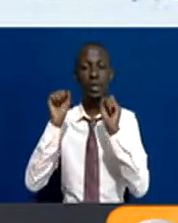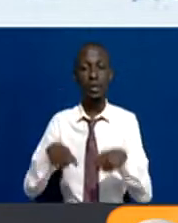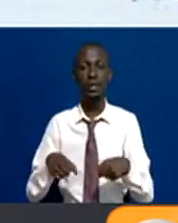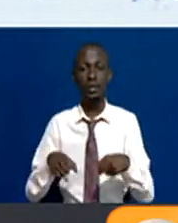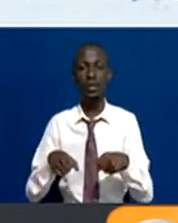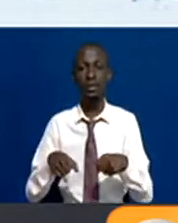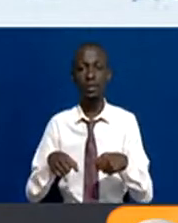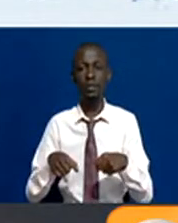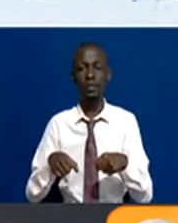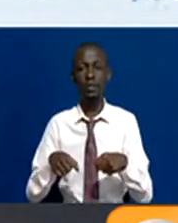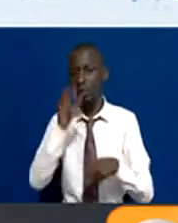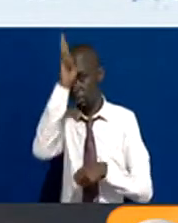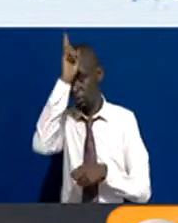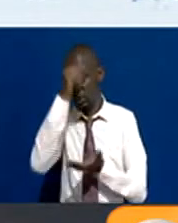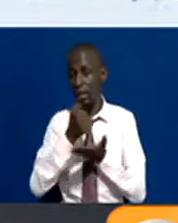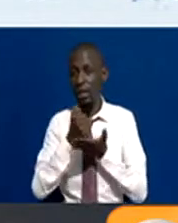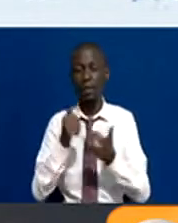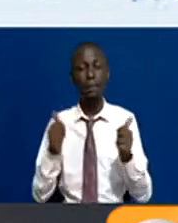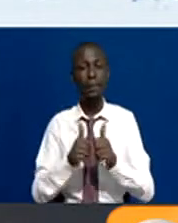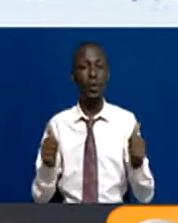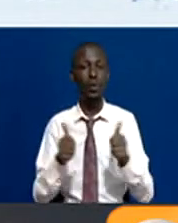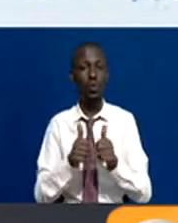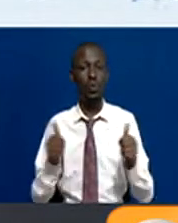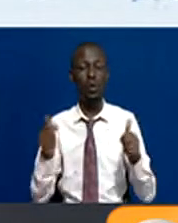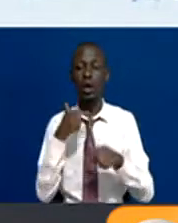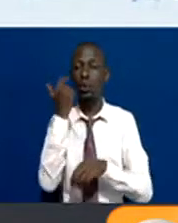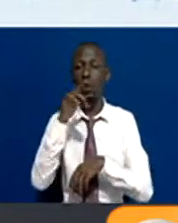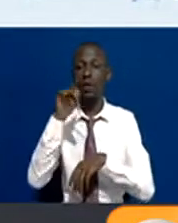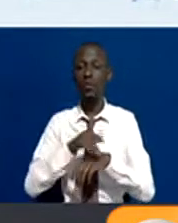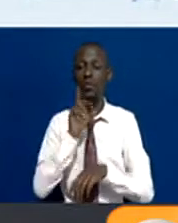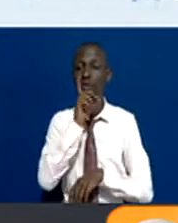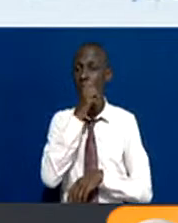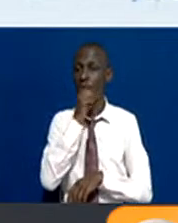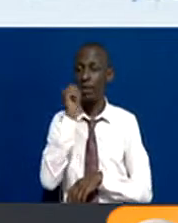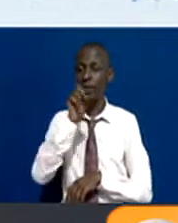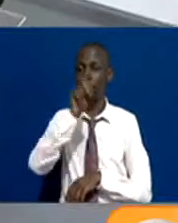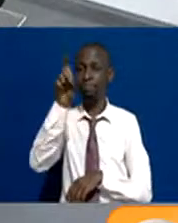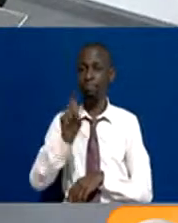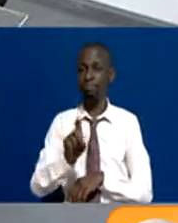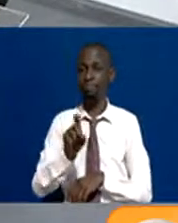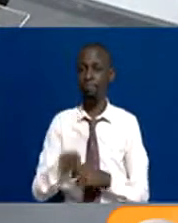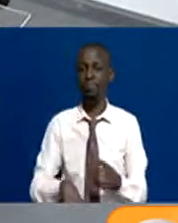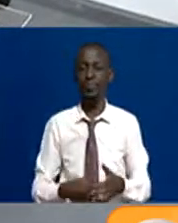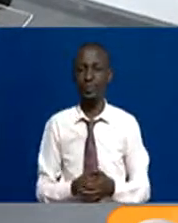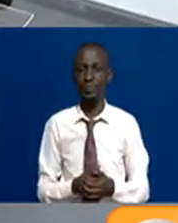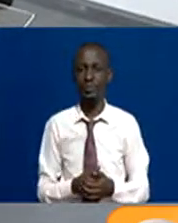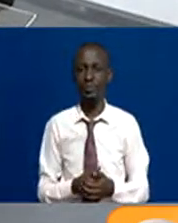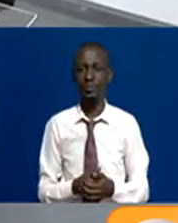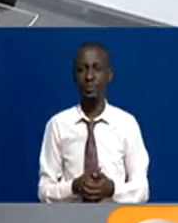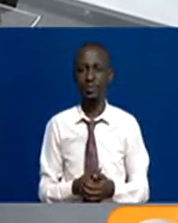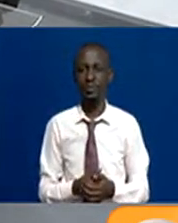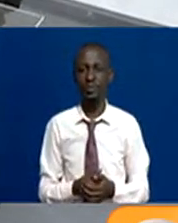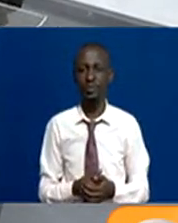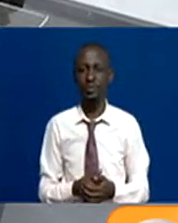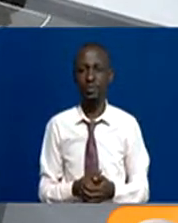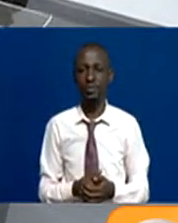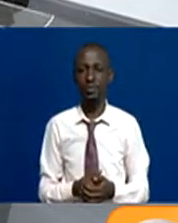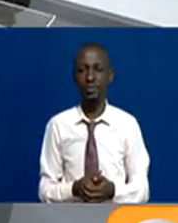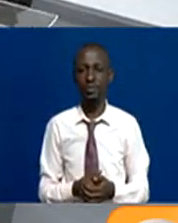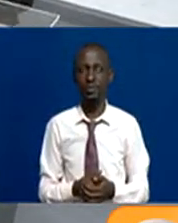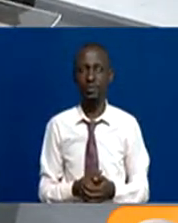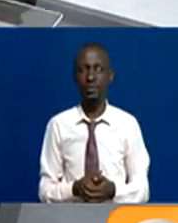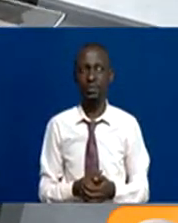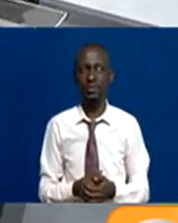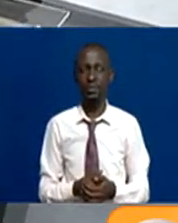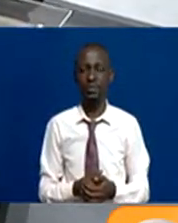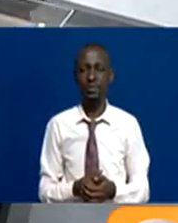more humane treatment of victims? Well, I would like to answer that